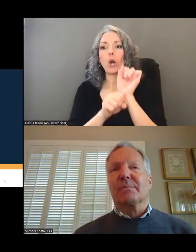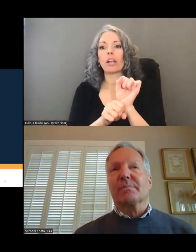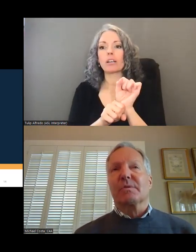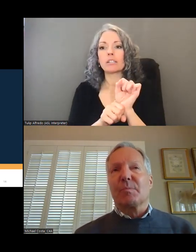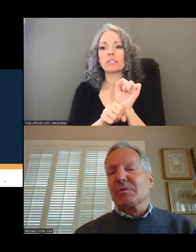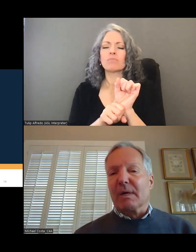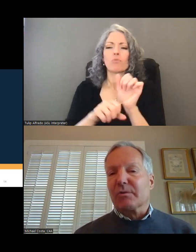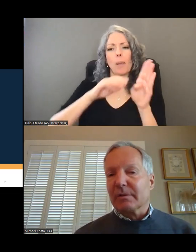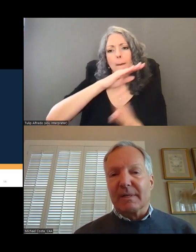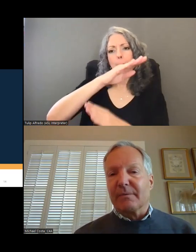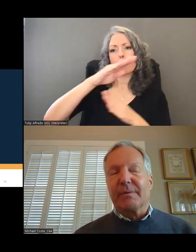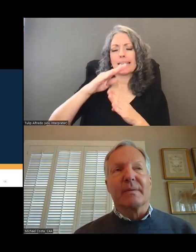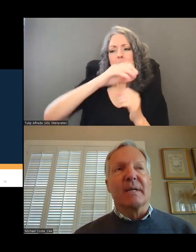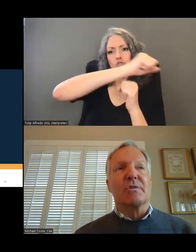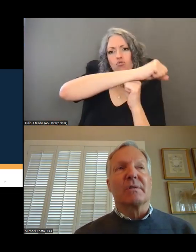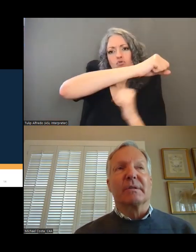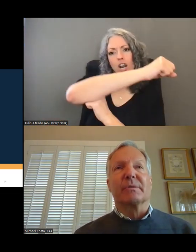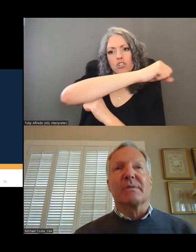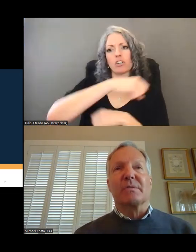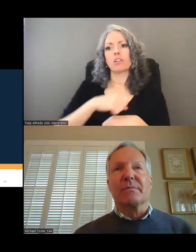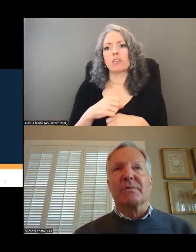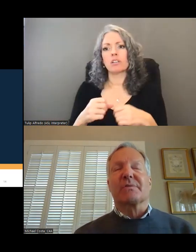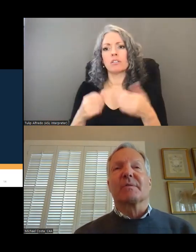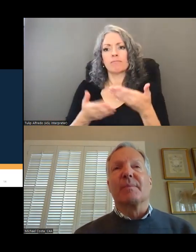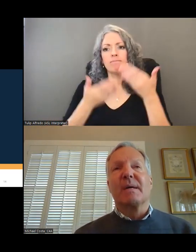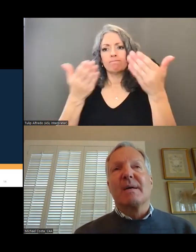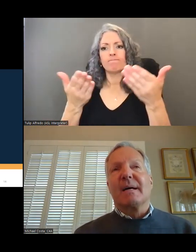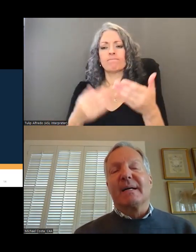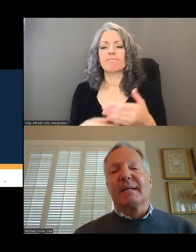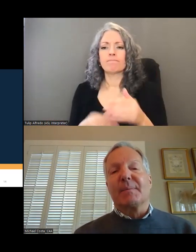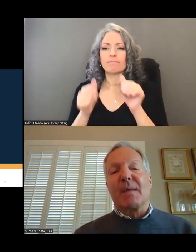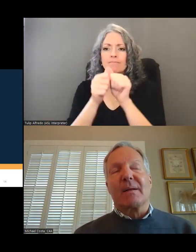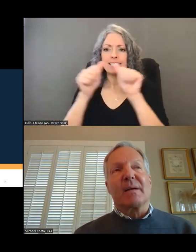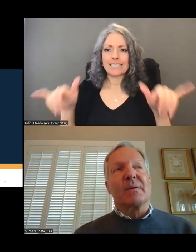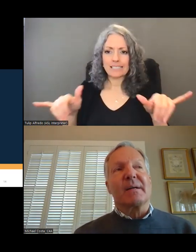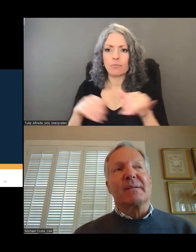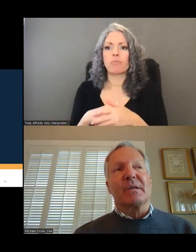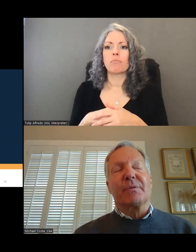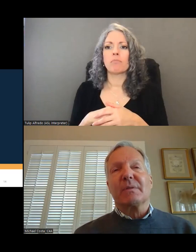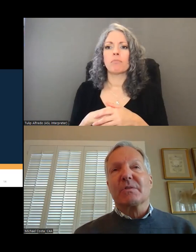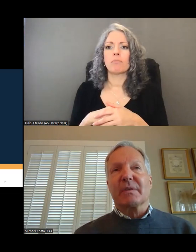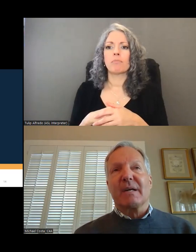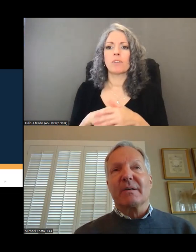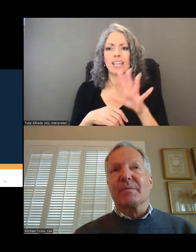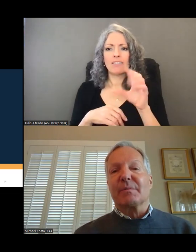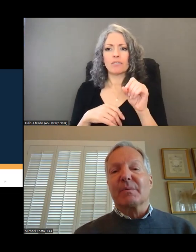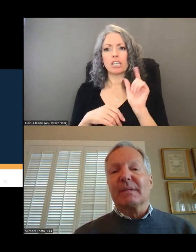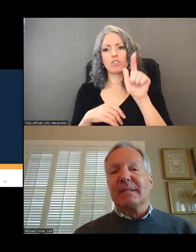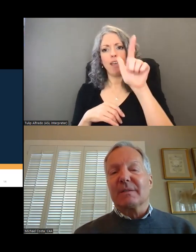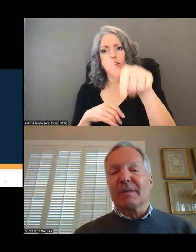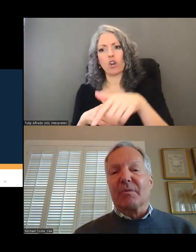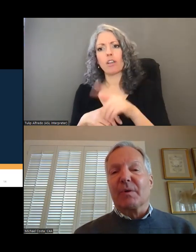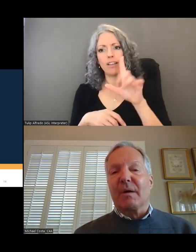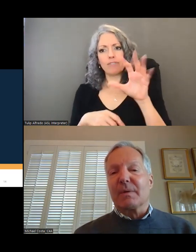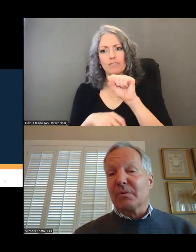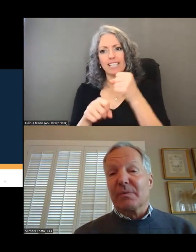basic superstructure of the aging delivery service system. And you know, 50 years later, we really need